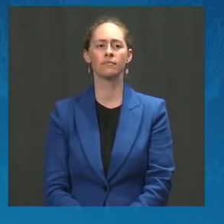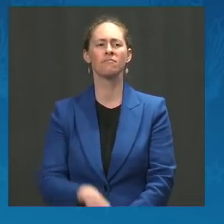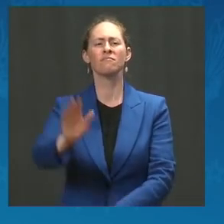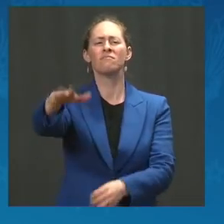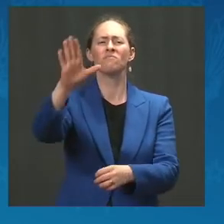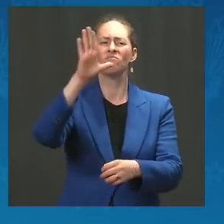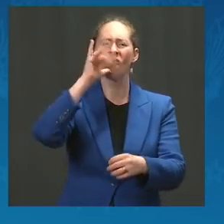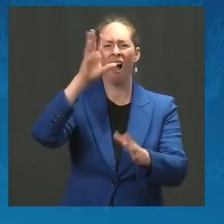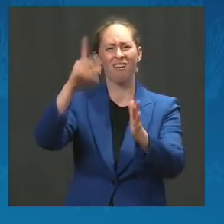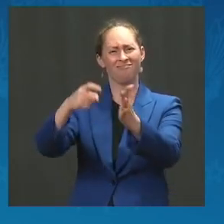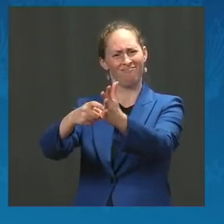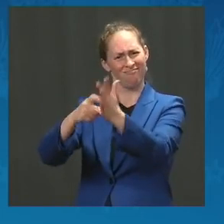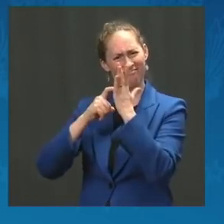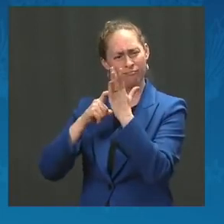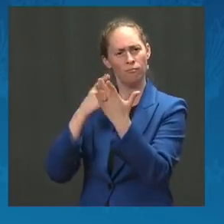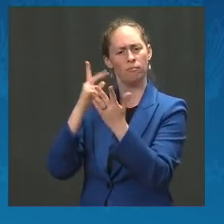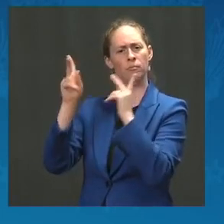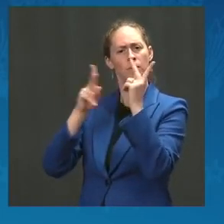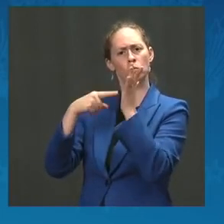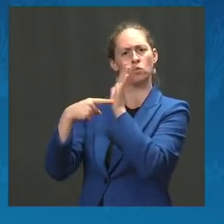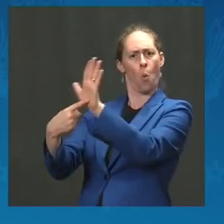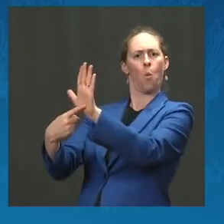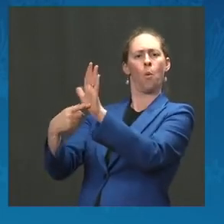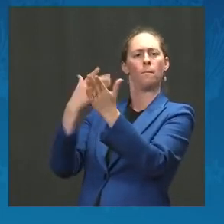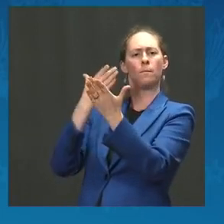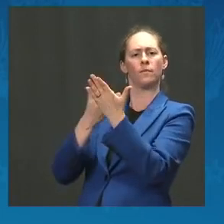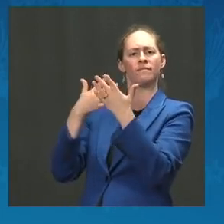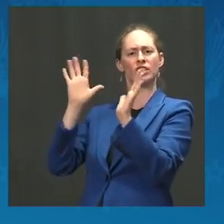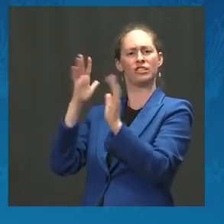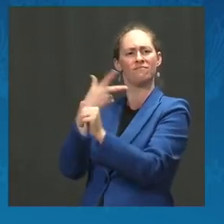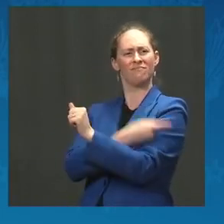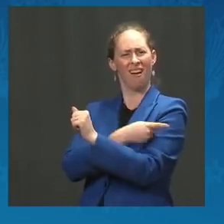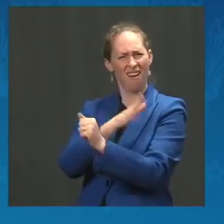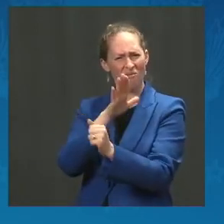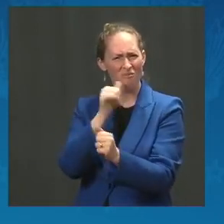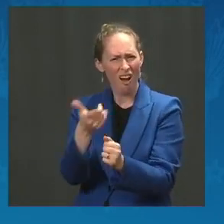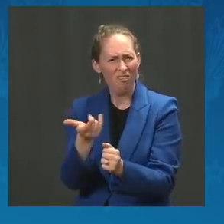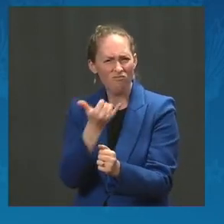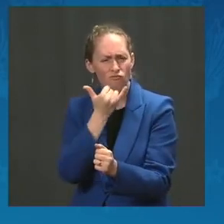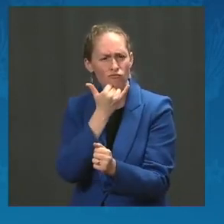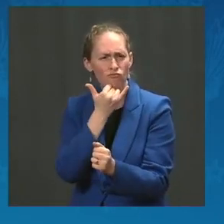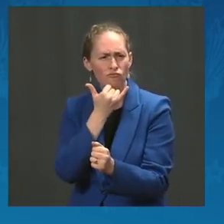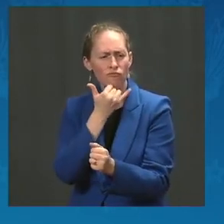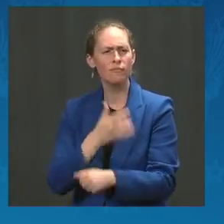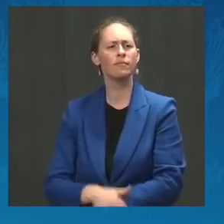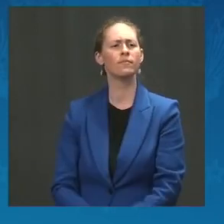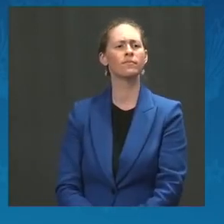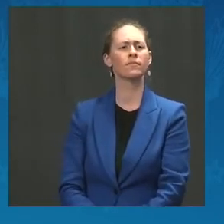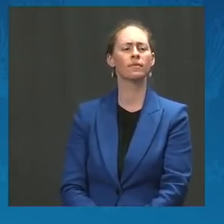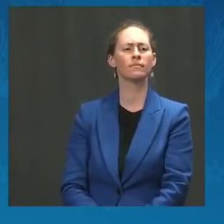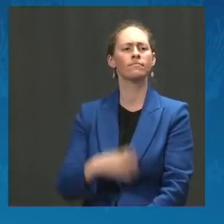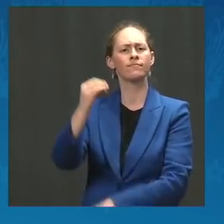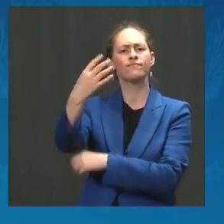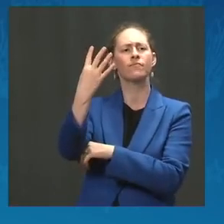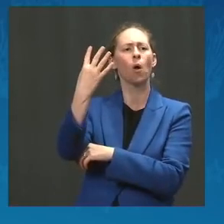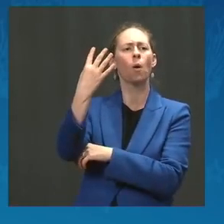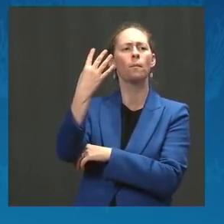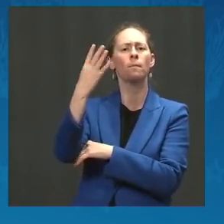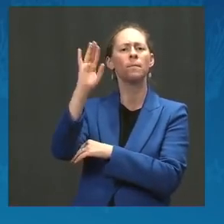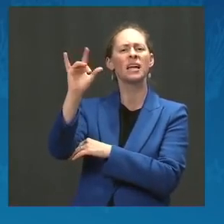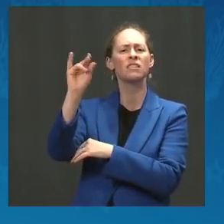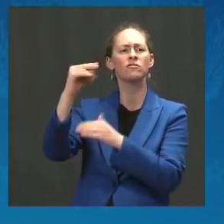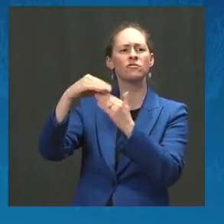proof that they're vaccinated? And also, if you could just, with the 4 million, how much of an impact do you think this will have? Do